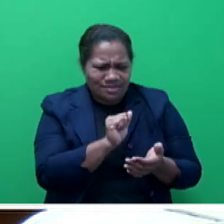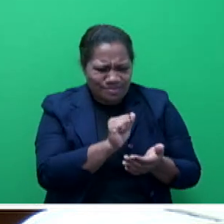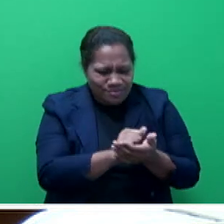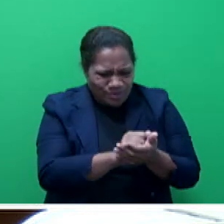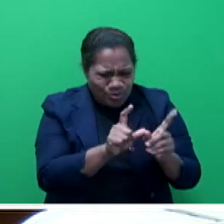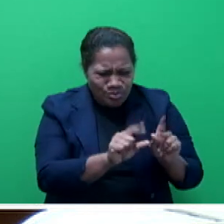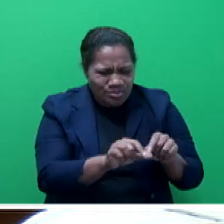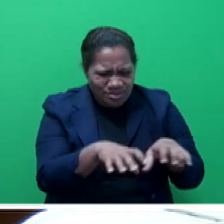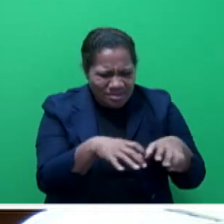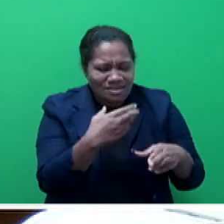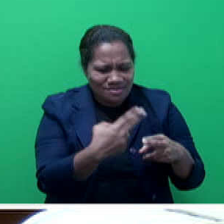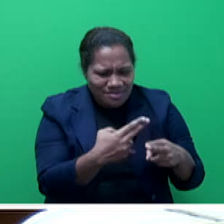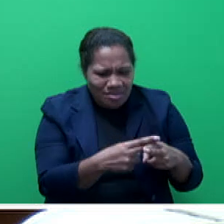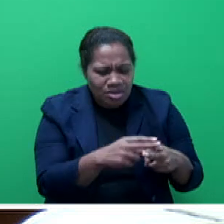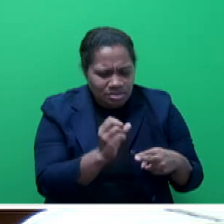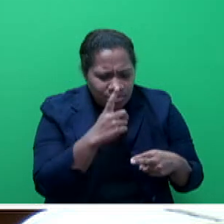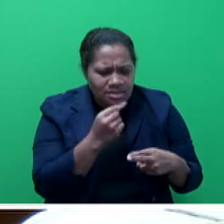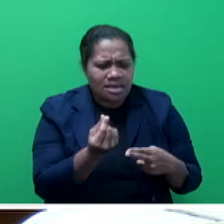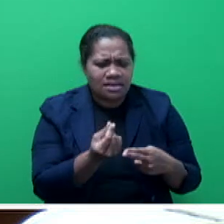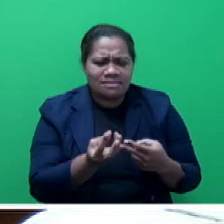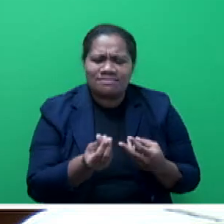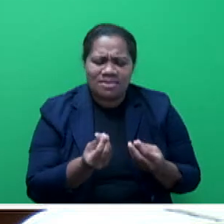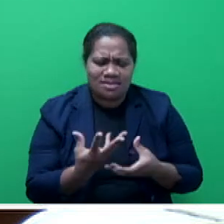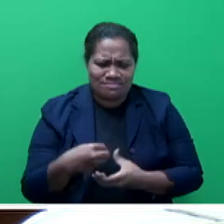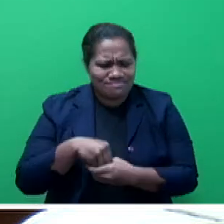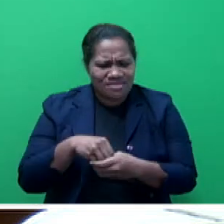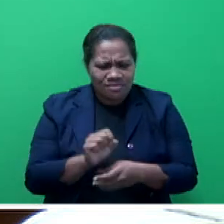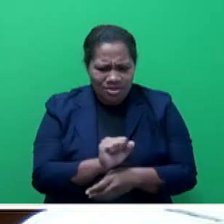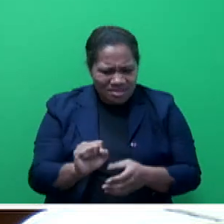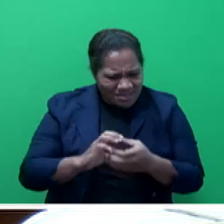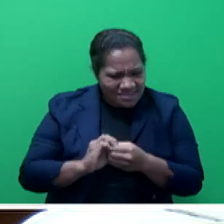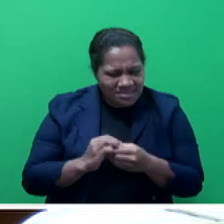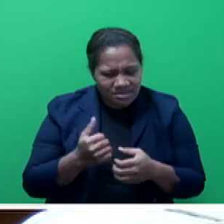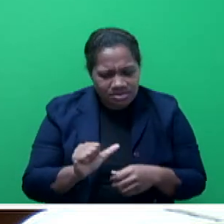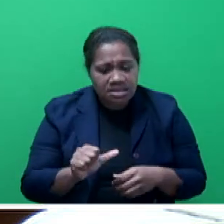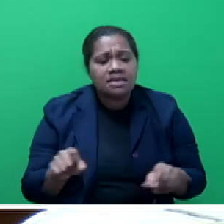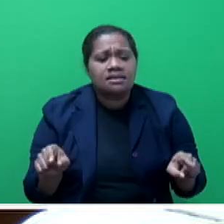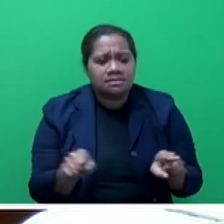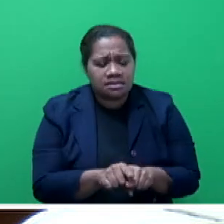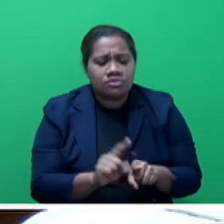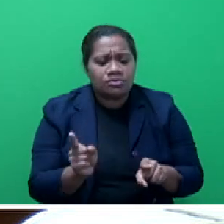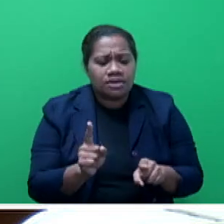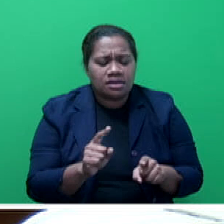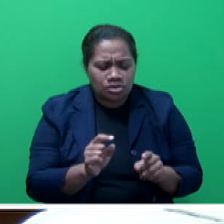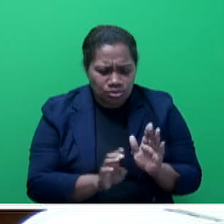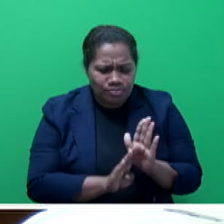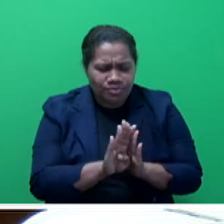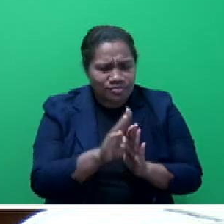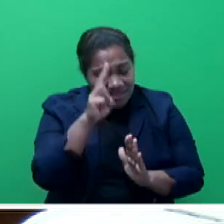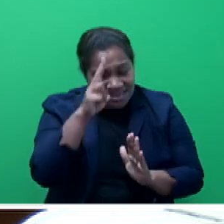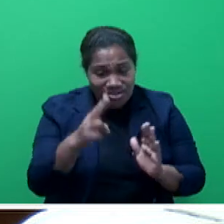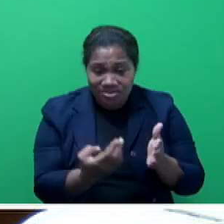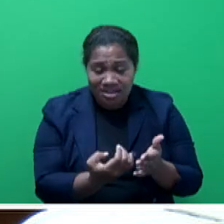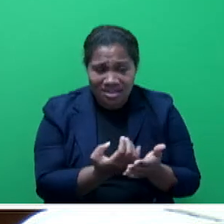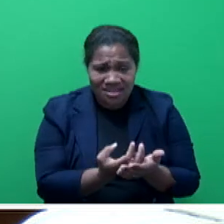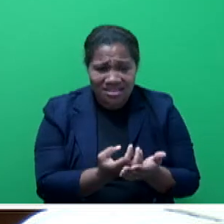an income for their household, for their livelihood, as well as pursuing the national interest of a growing national income. Mr. Speaker,